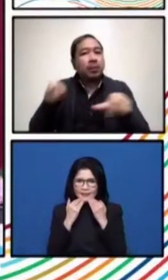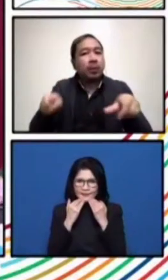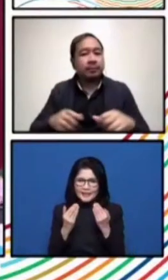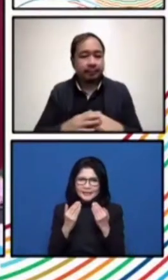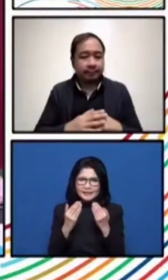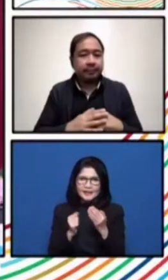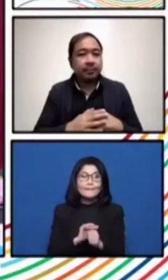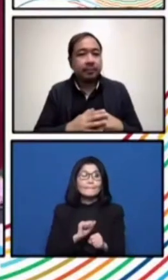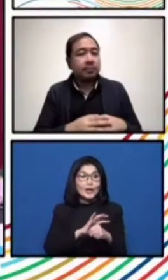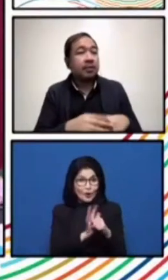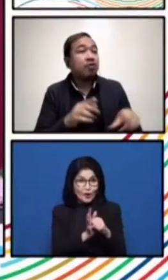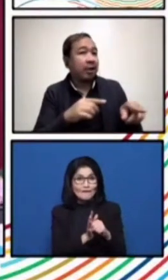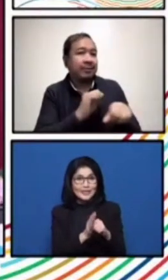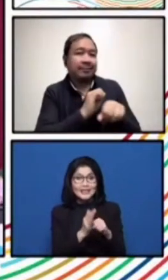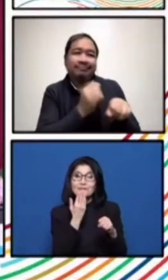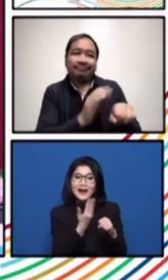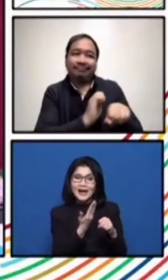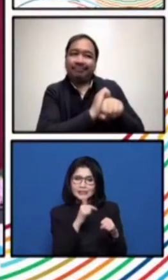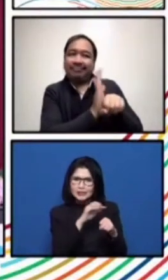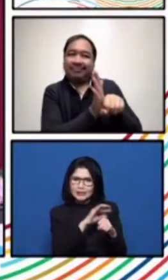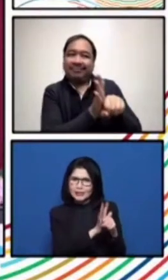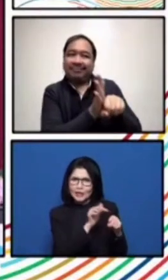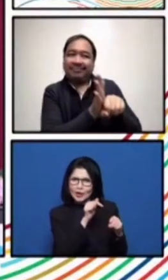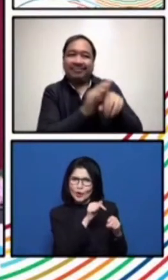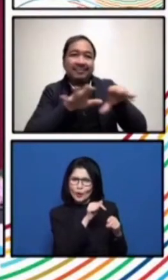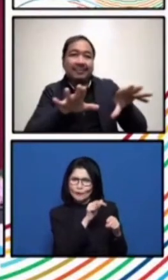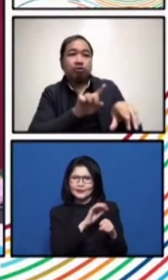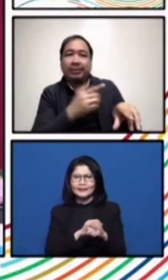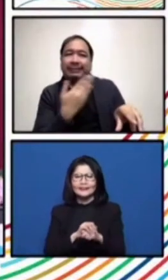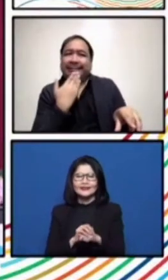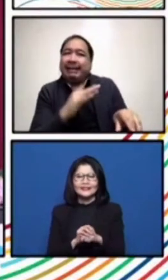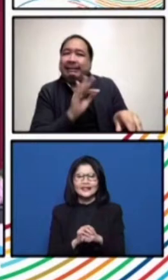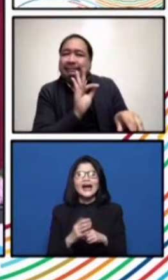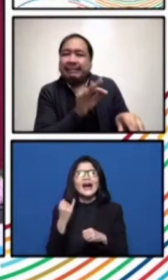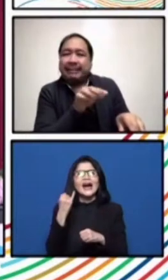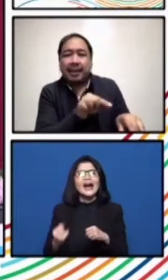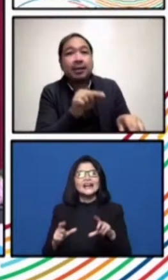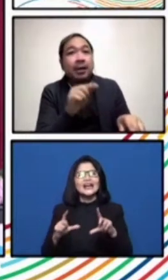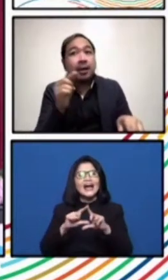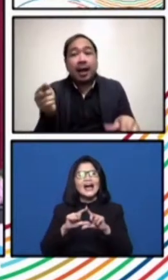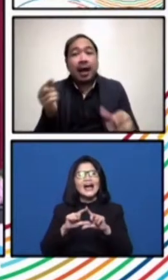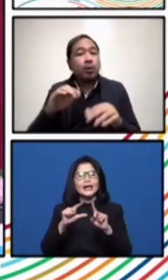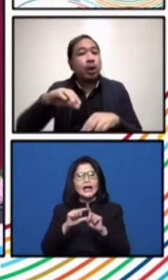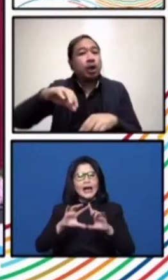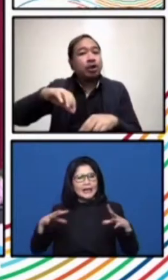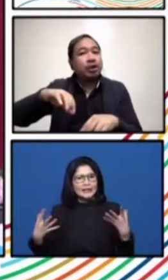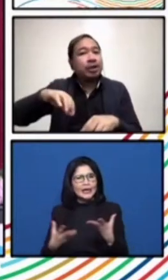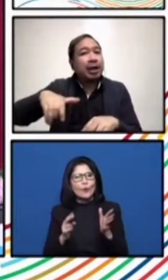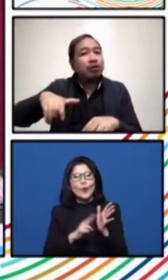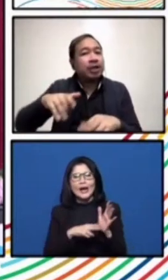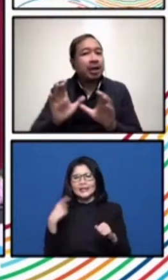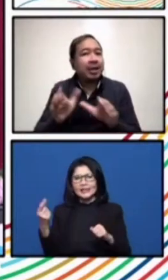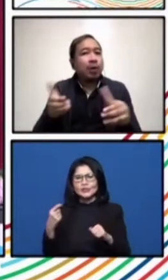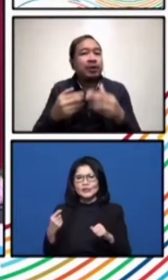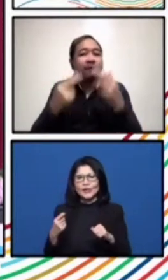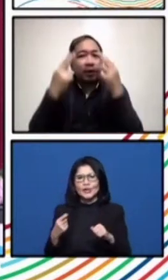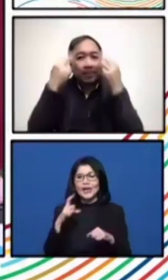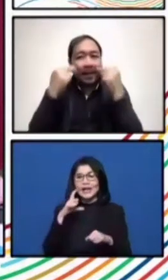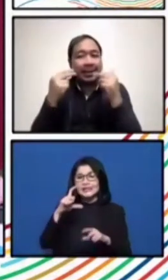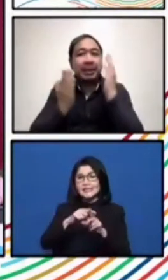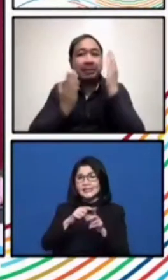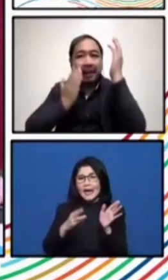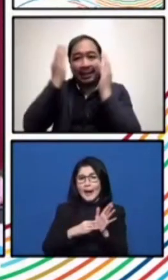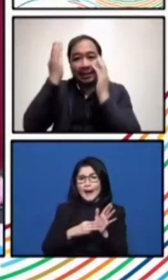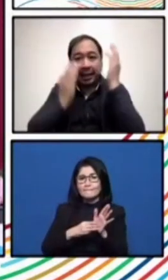National Council for the blind Malaysia and CBM with financial support from ASCAP a conducted a project